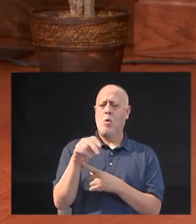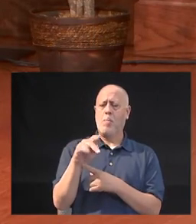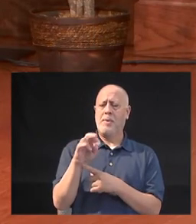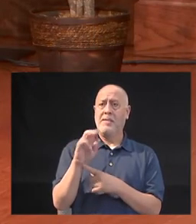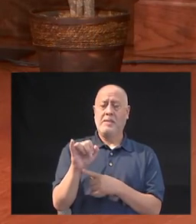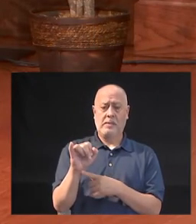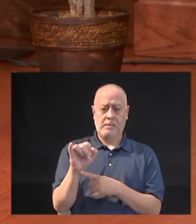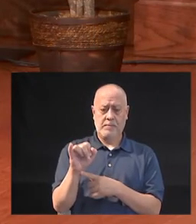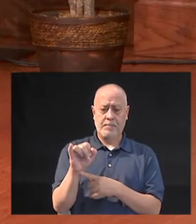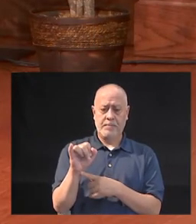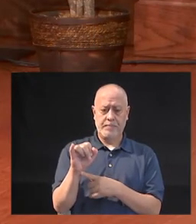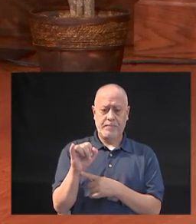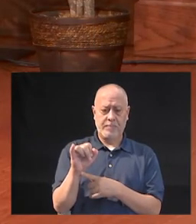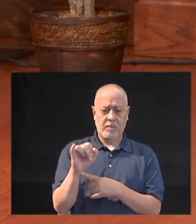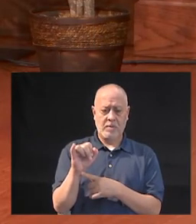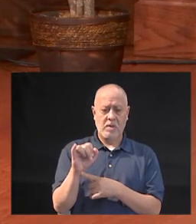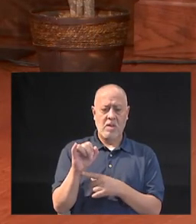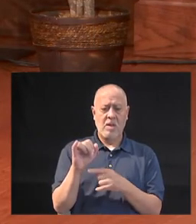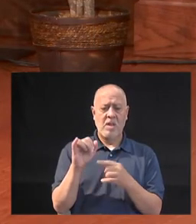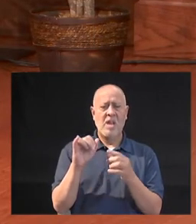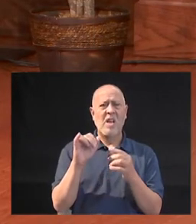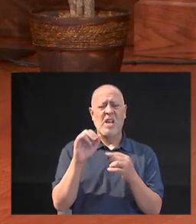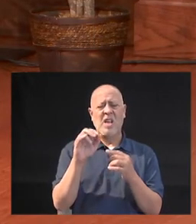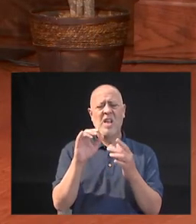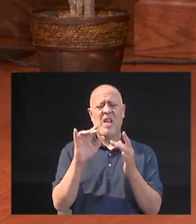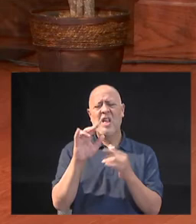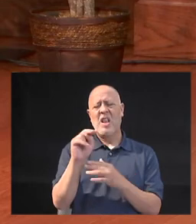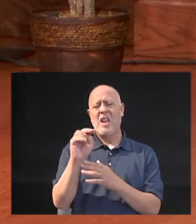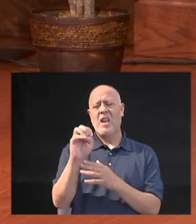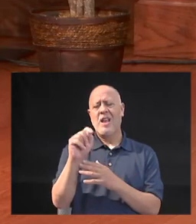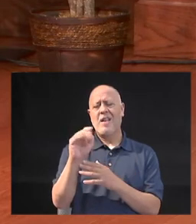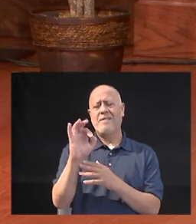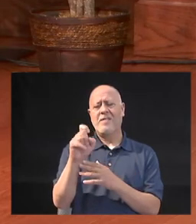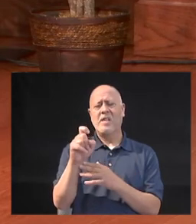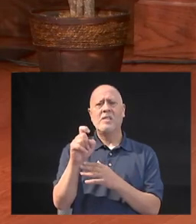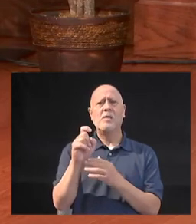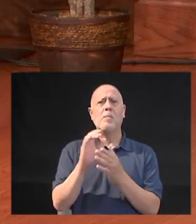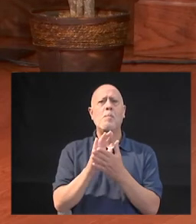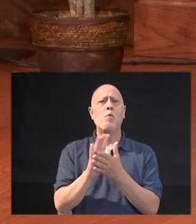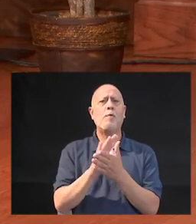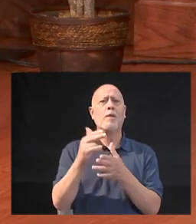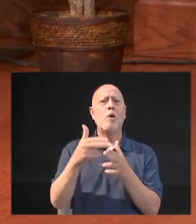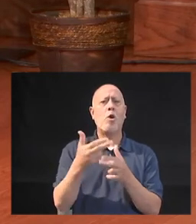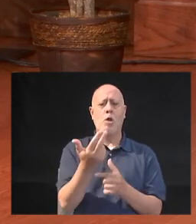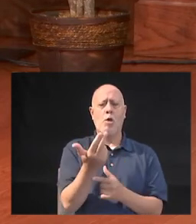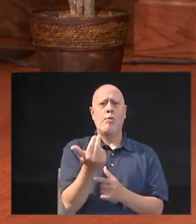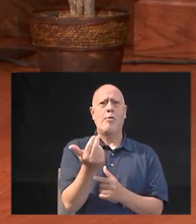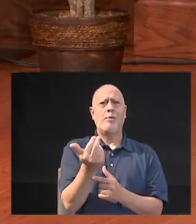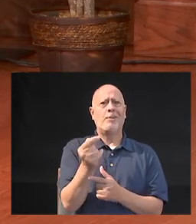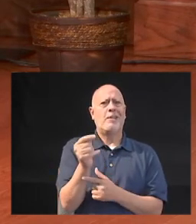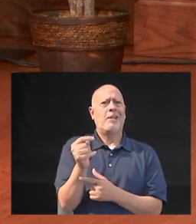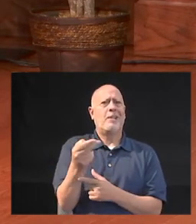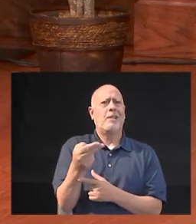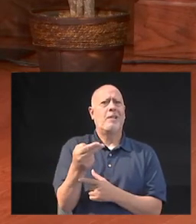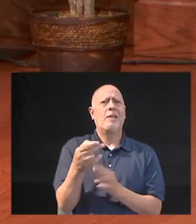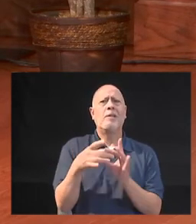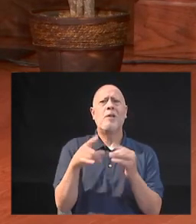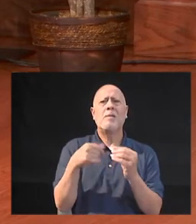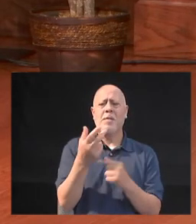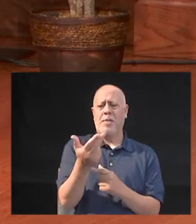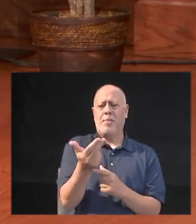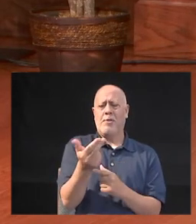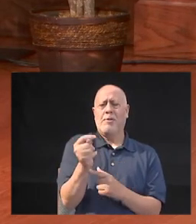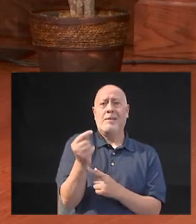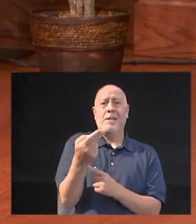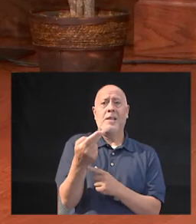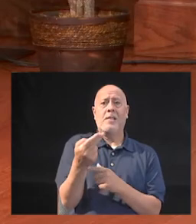a group, on a Netflix movie. It's a documentary. It's called 13th. It talks about the history of the 13th Amendment and